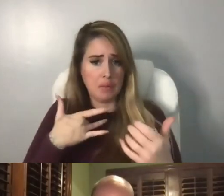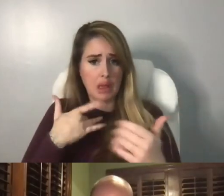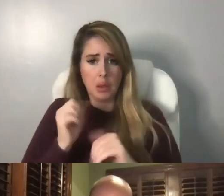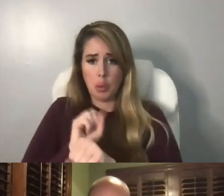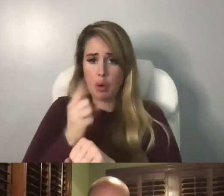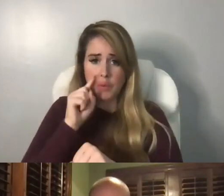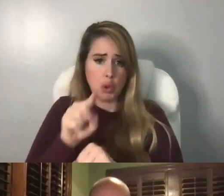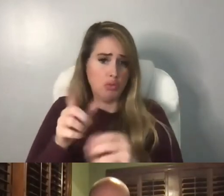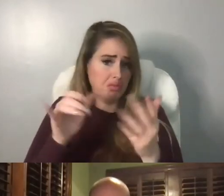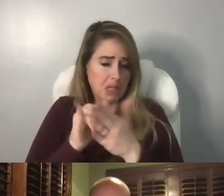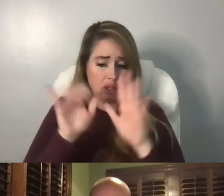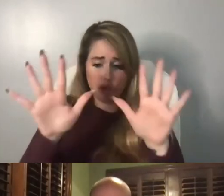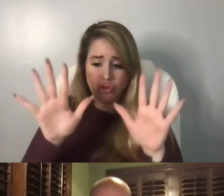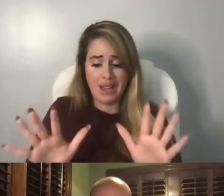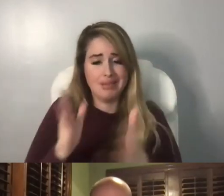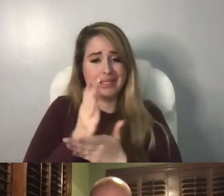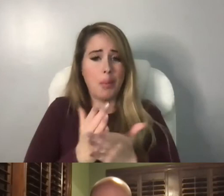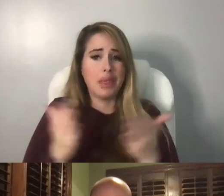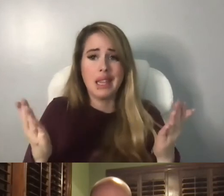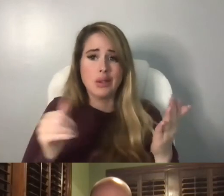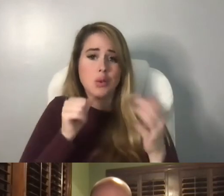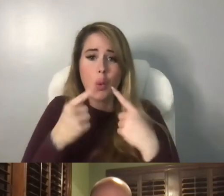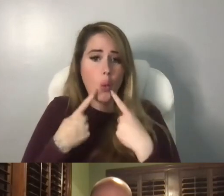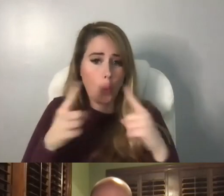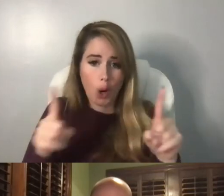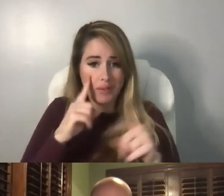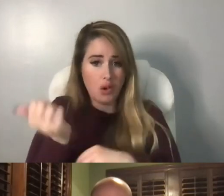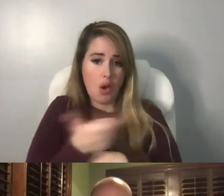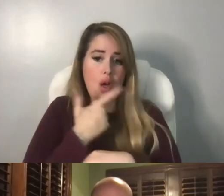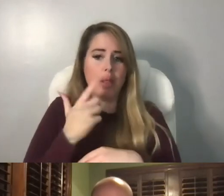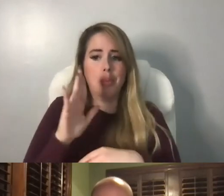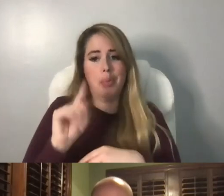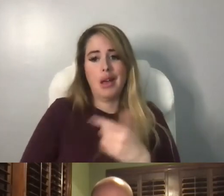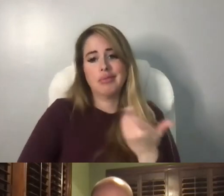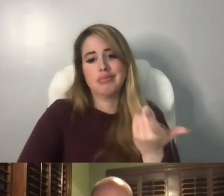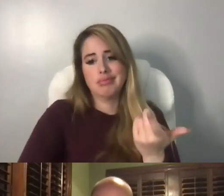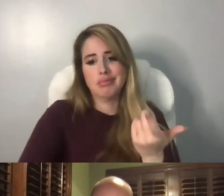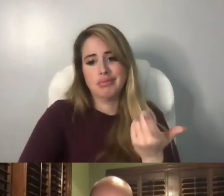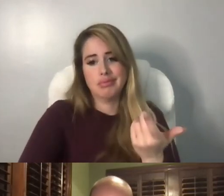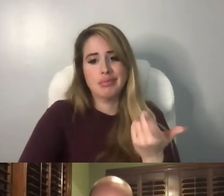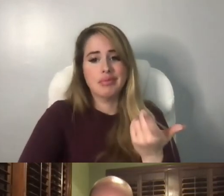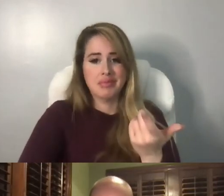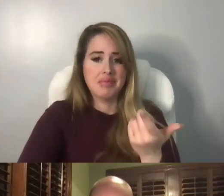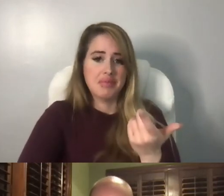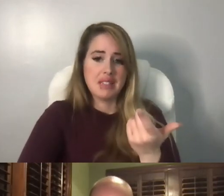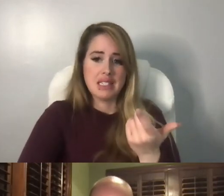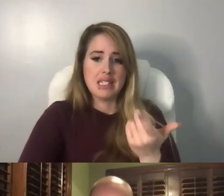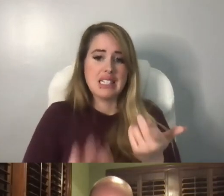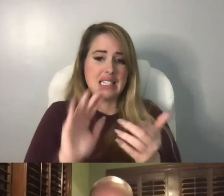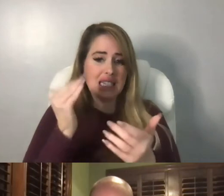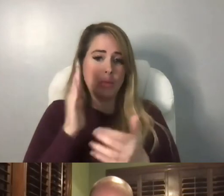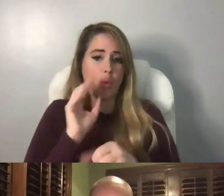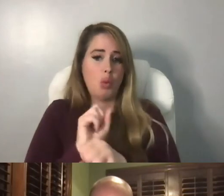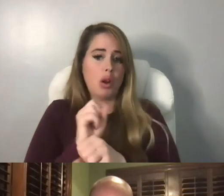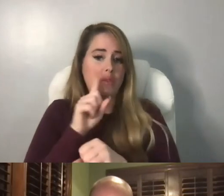that's great. There are things that don't work for everybody, but seem to work for some people.